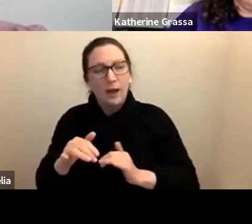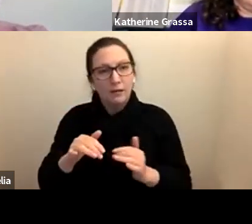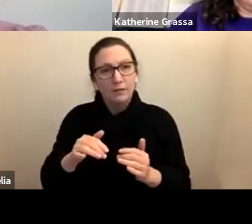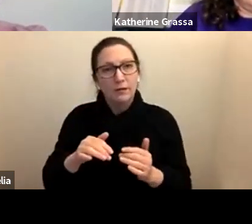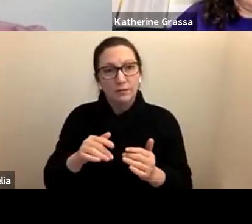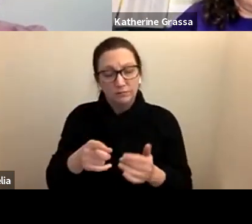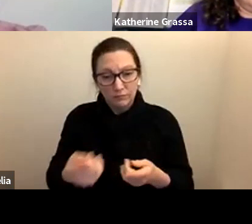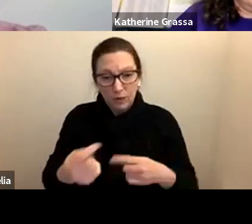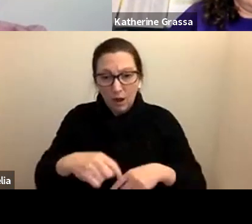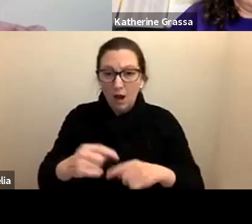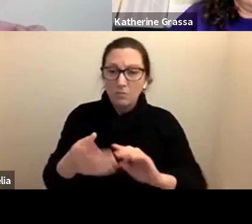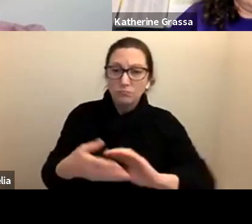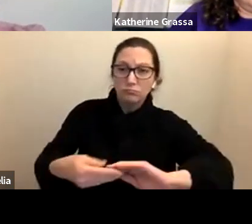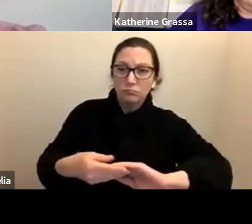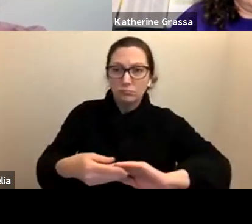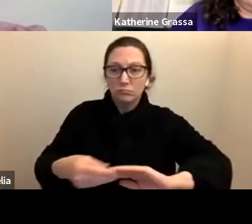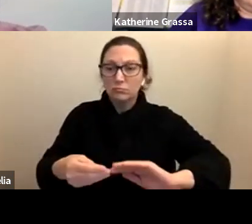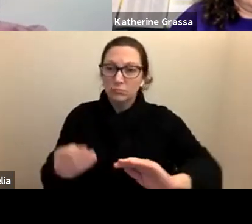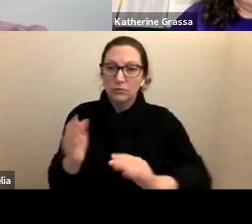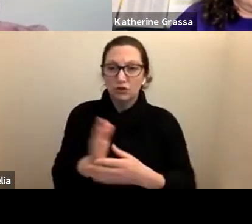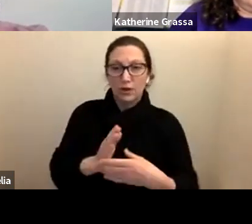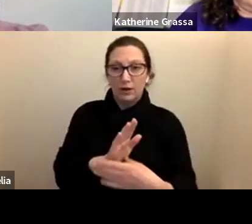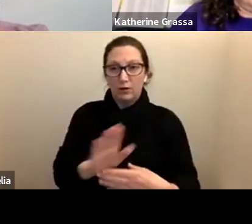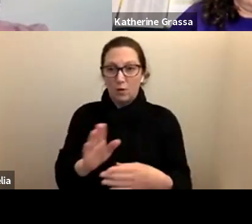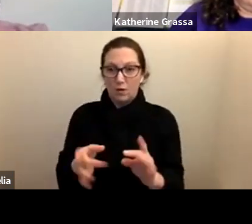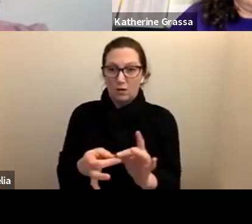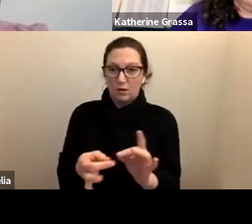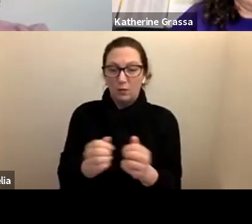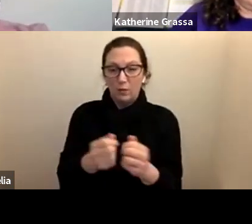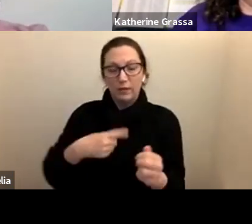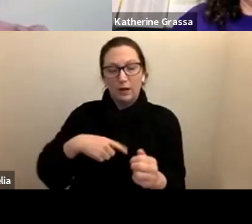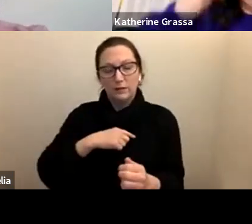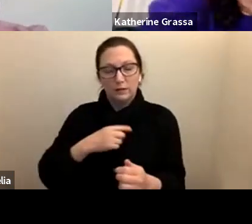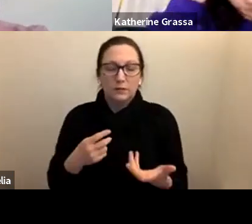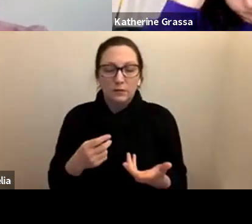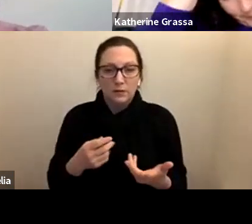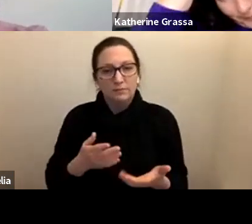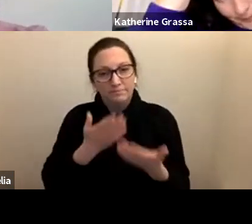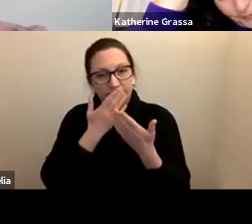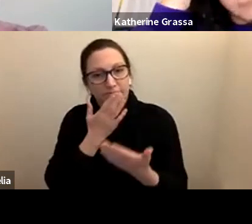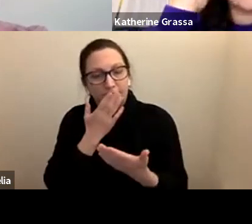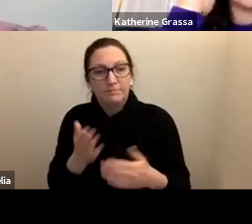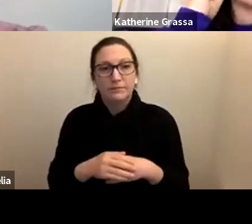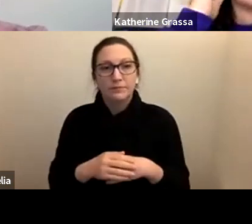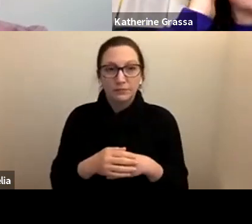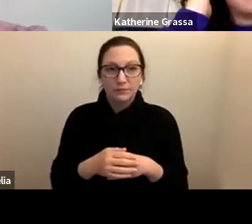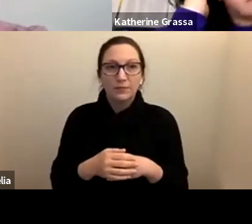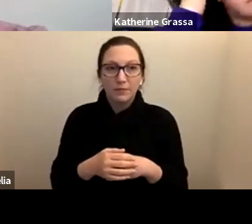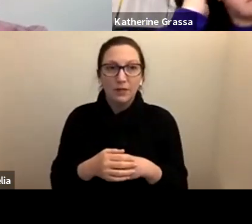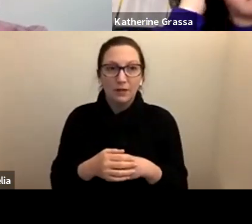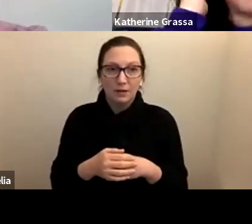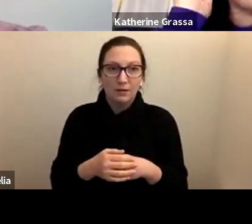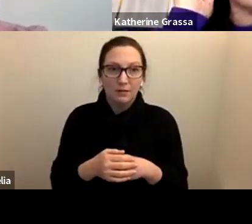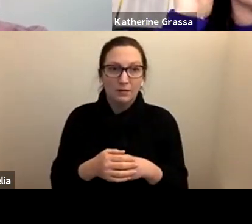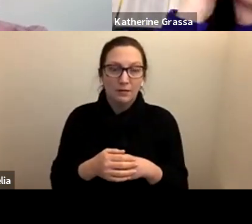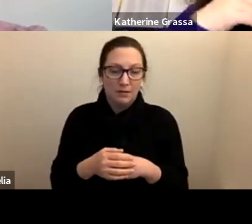histories with us is greatly appreciated. And we do understand that that's not something that we necessarily are experiencing in the same way as